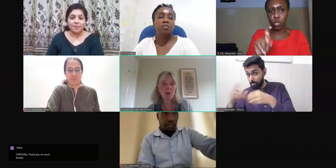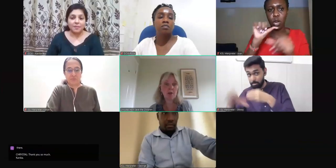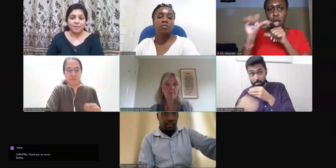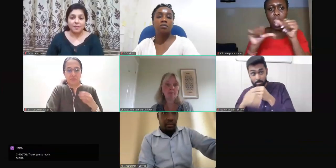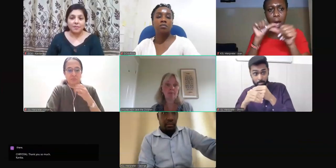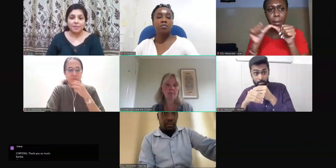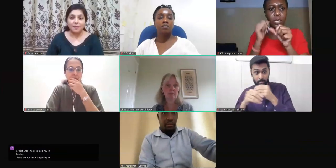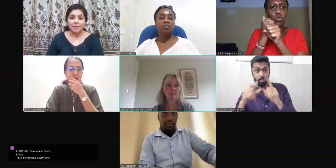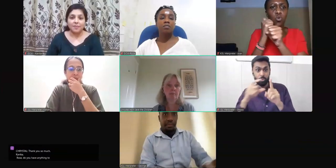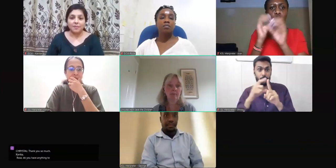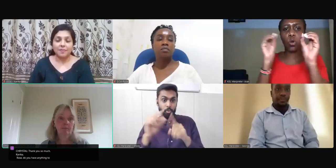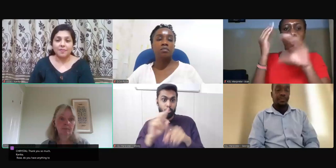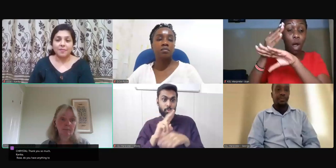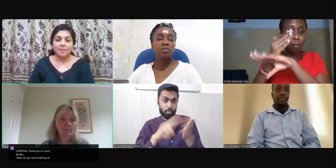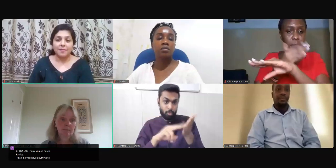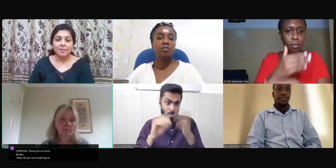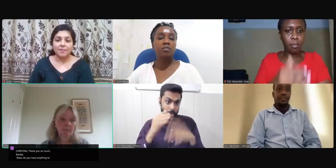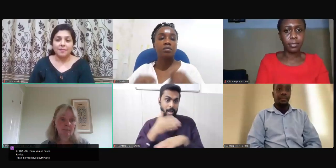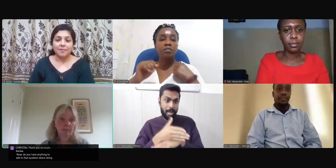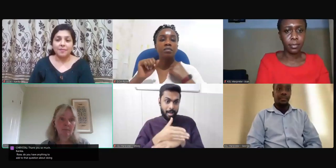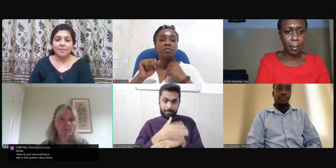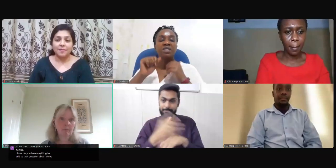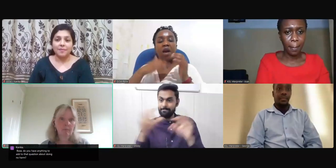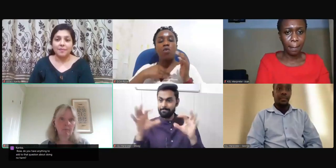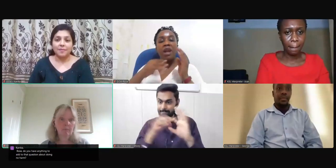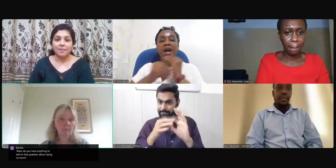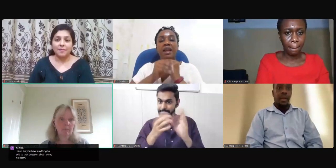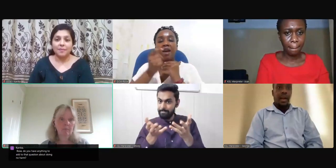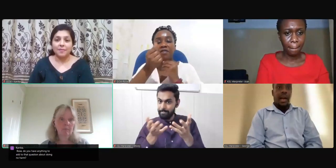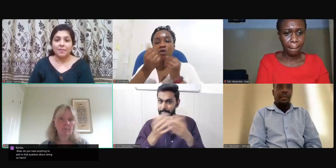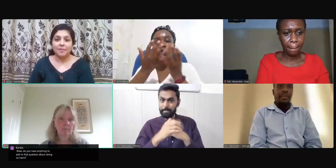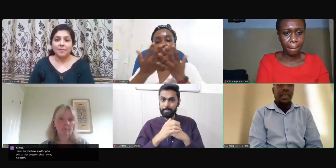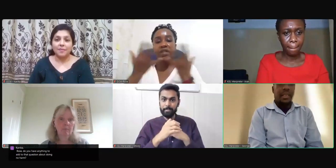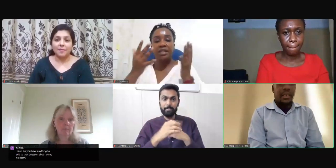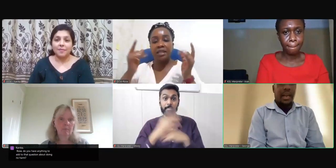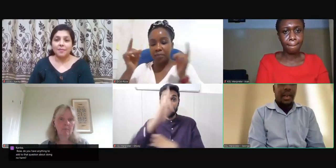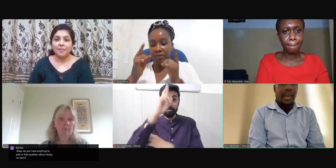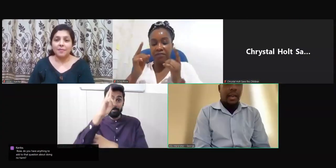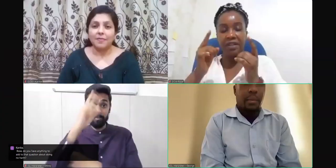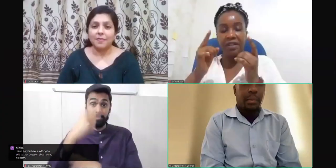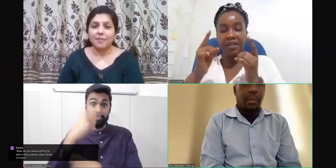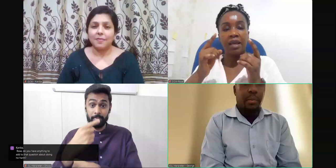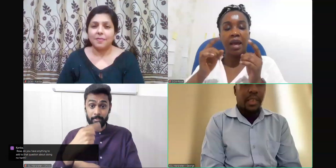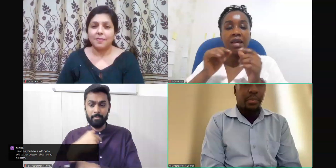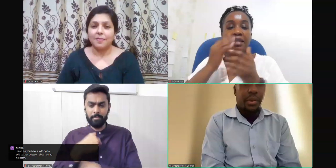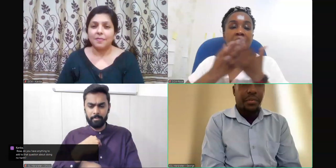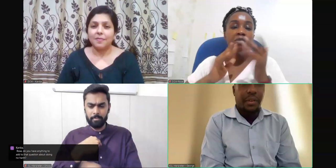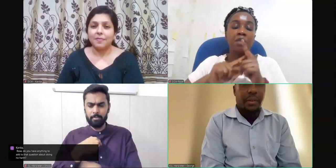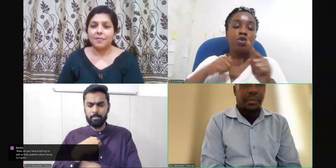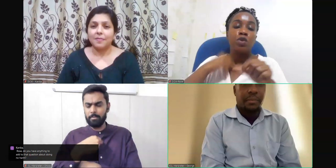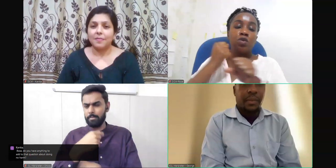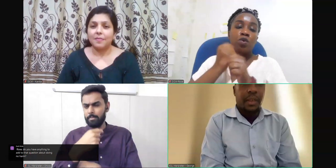about doing no harm? Maybe just a couple of things in